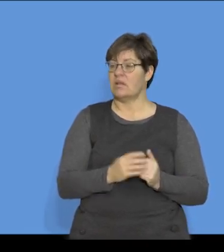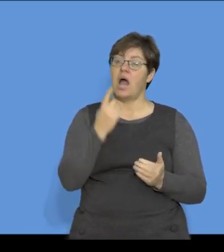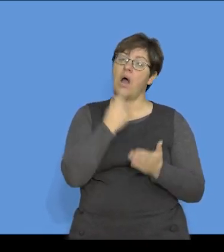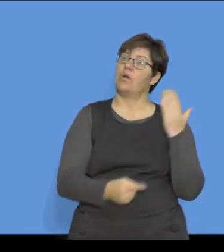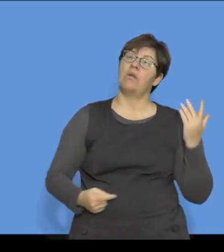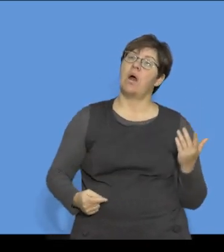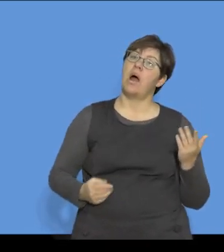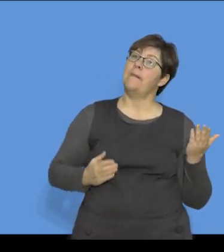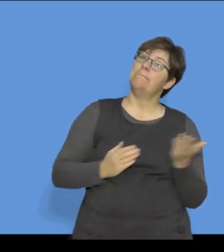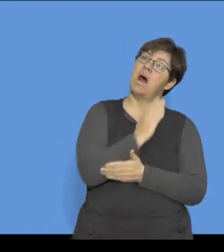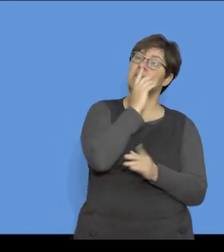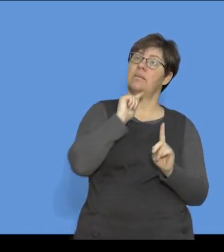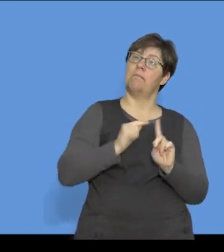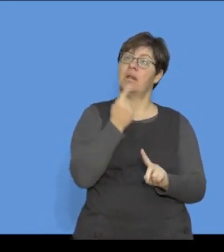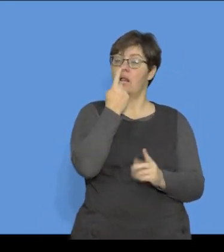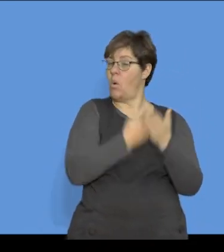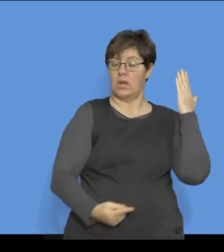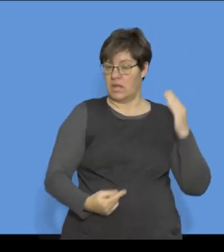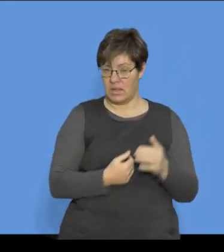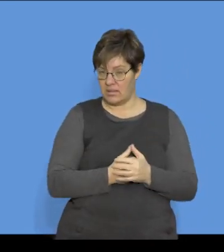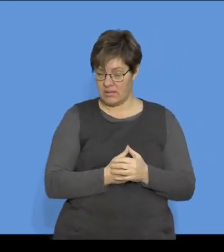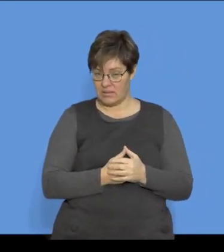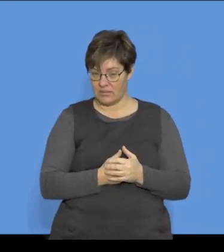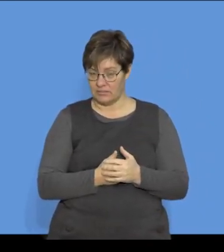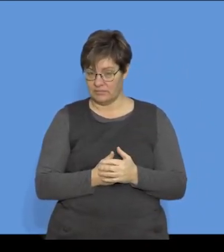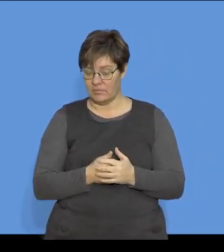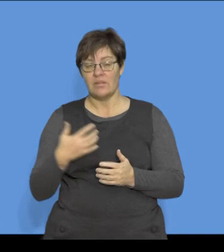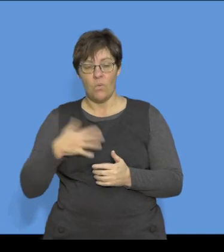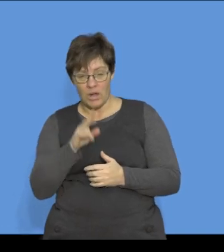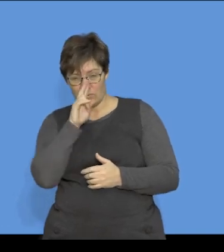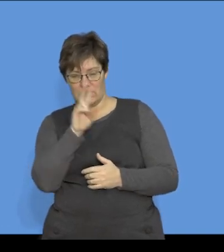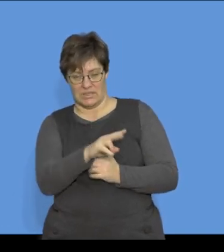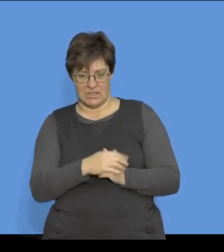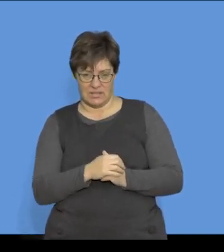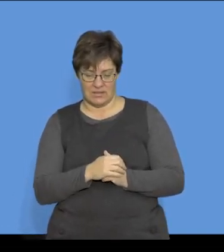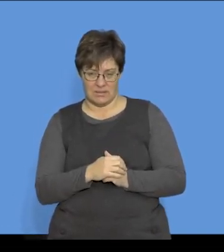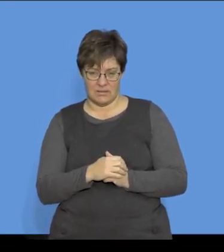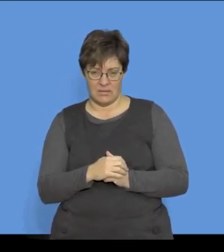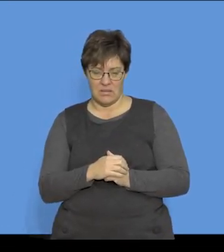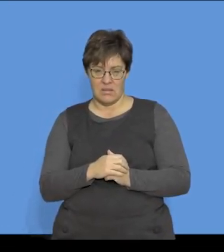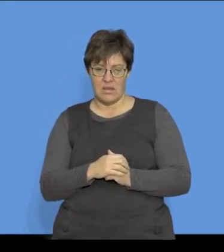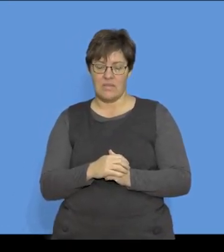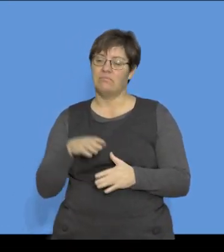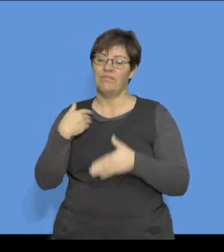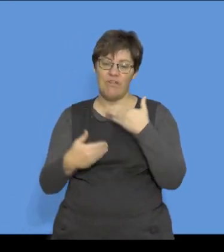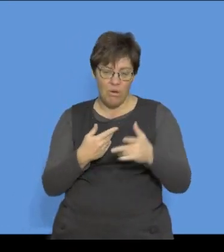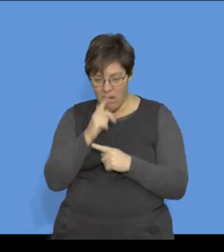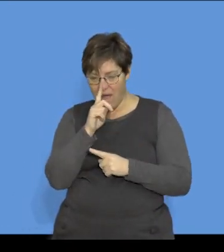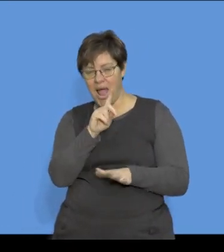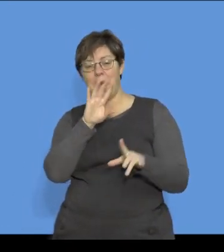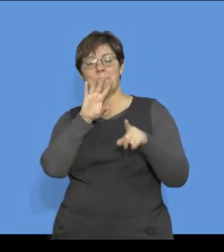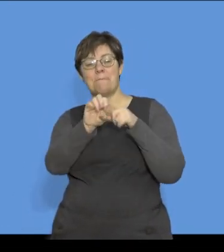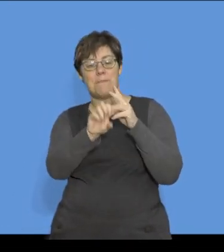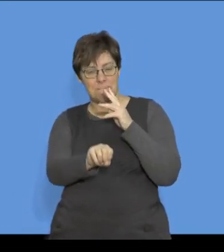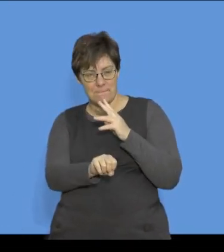passing through the midpoint only. And that's what I wanted you guys to see in terms of the flaw that we can find to try